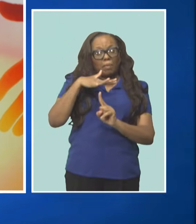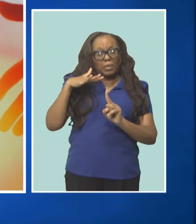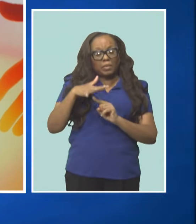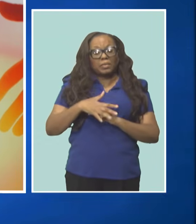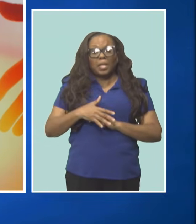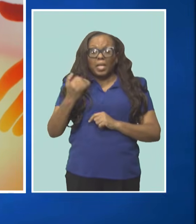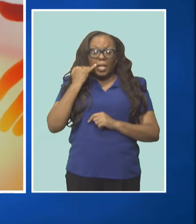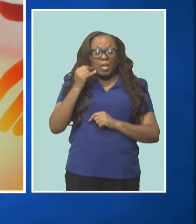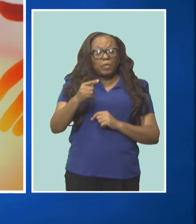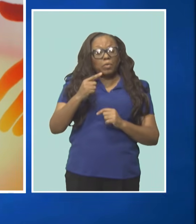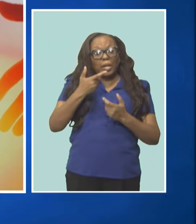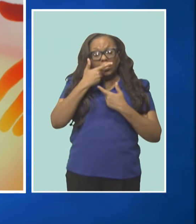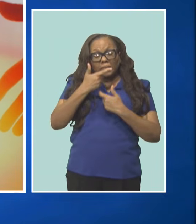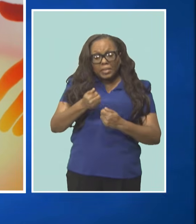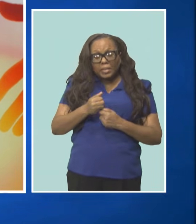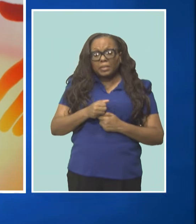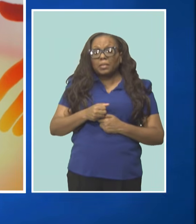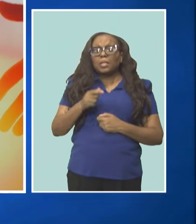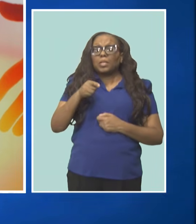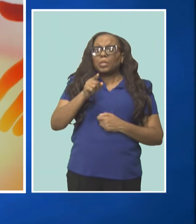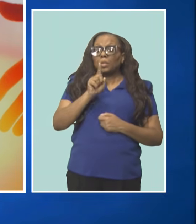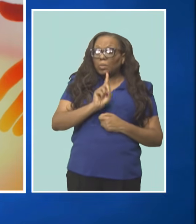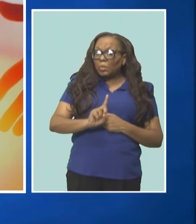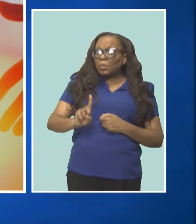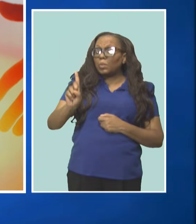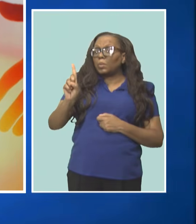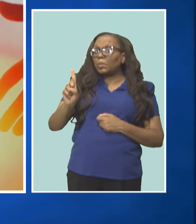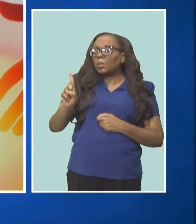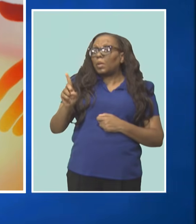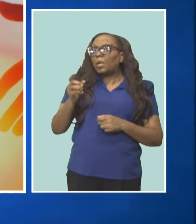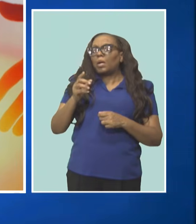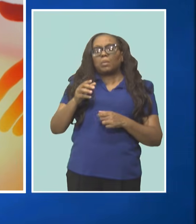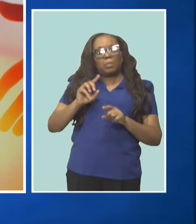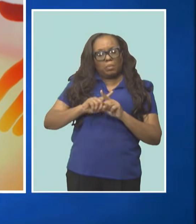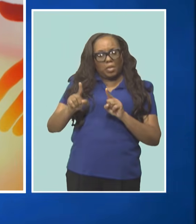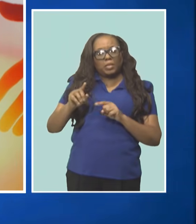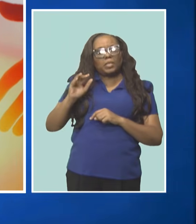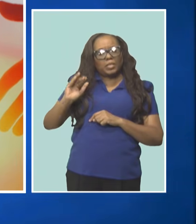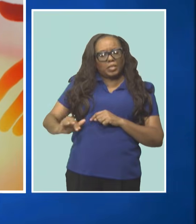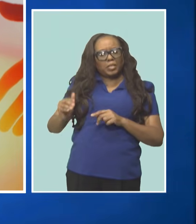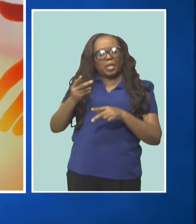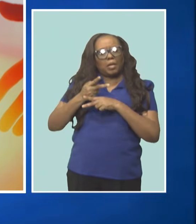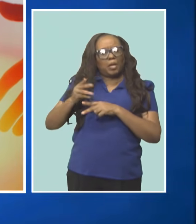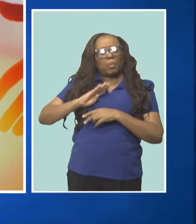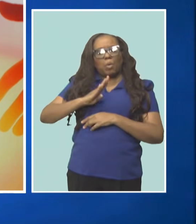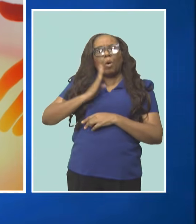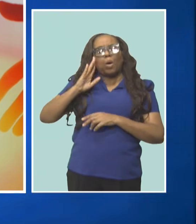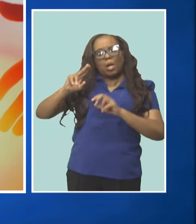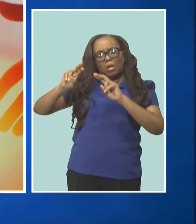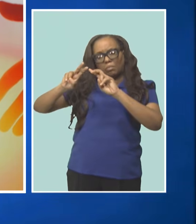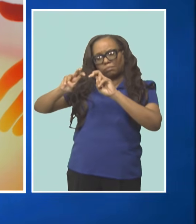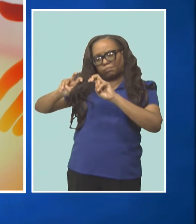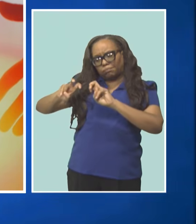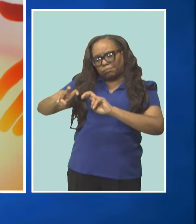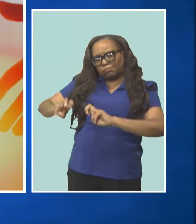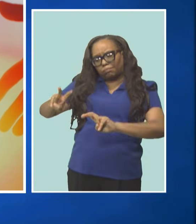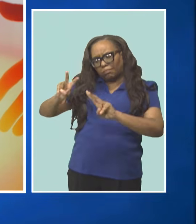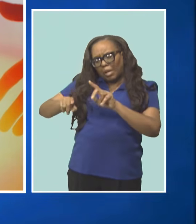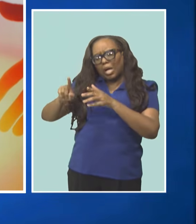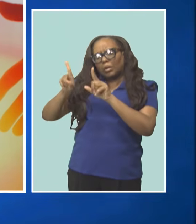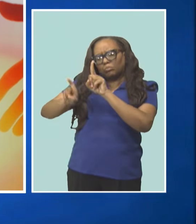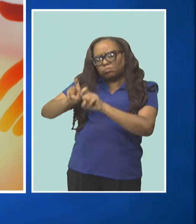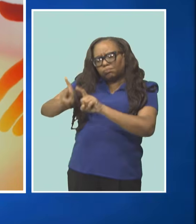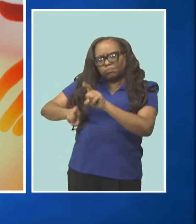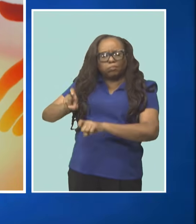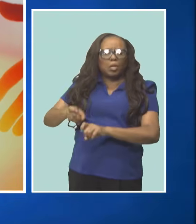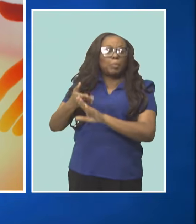be screened, to make sure that we are not putting our children at any further risk. But I also want to use this opportunity to encourage people to come forward. There